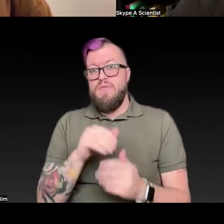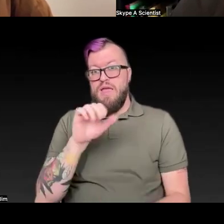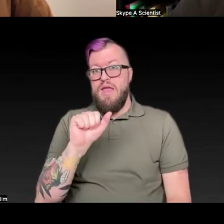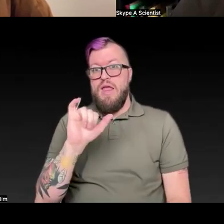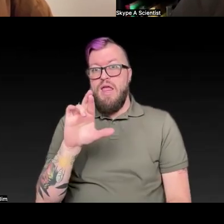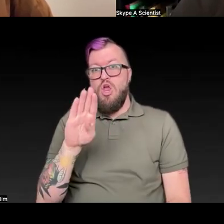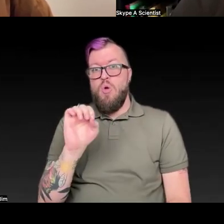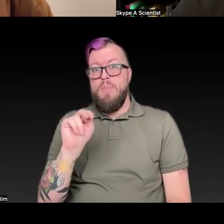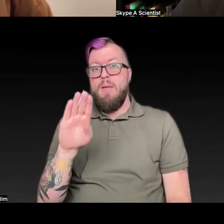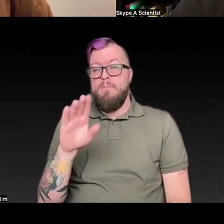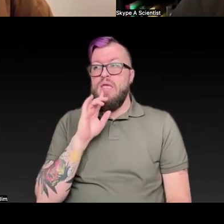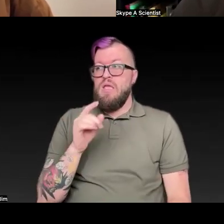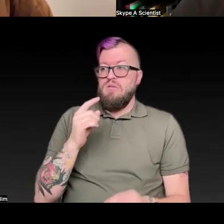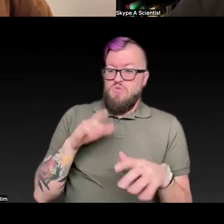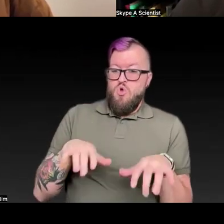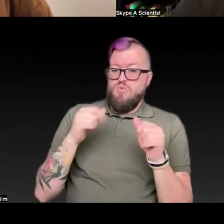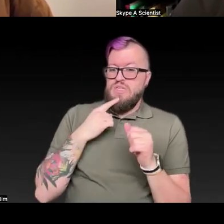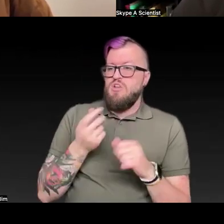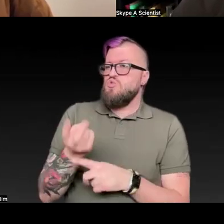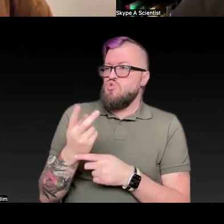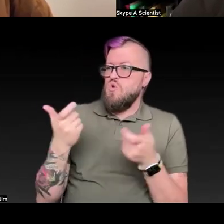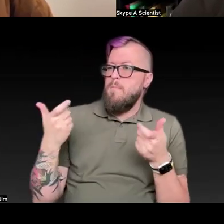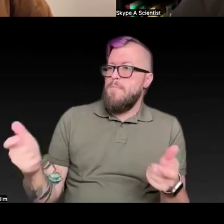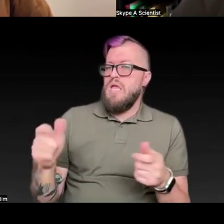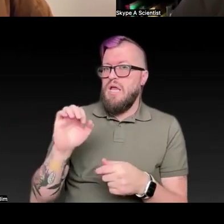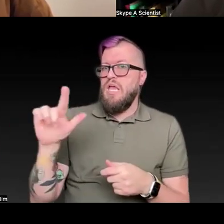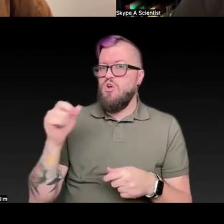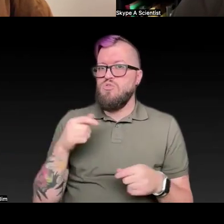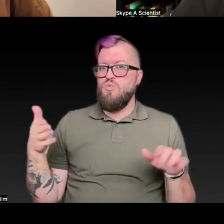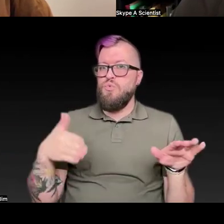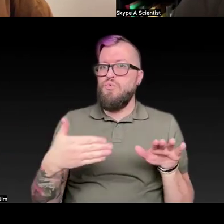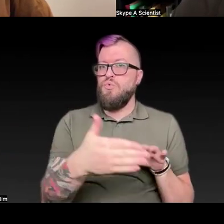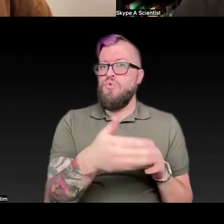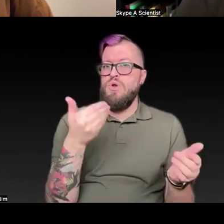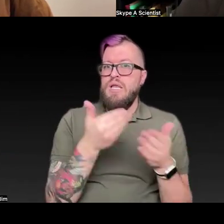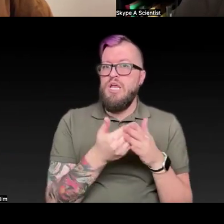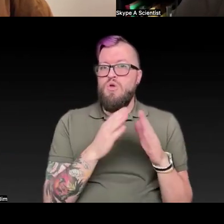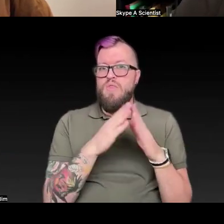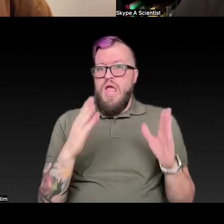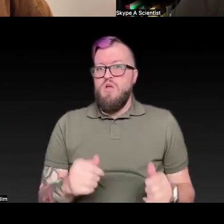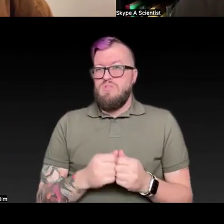his property. He said two of these large eels were approximately 100 years old. Is this possible?